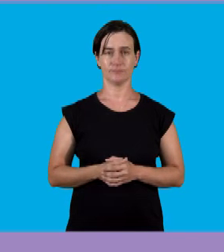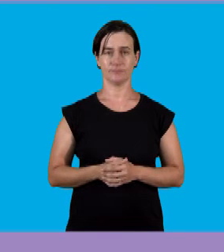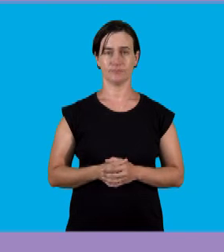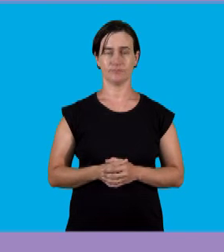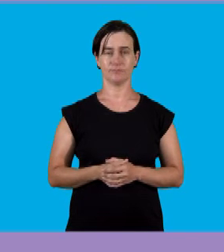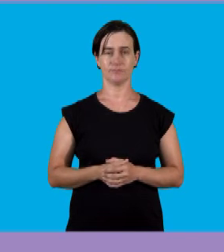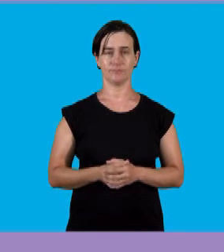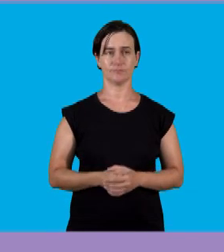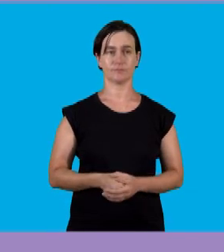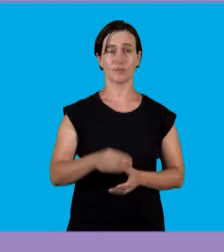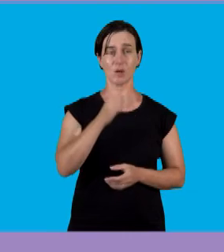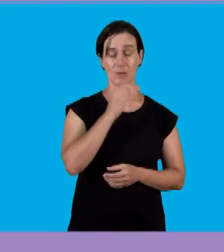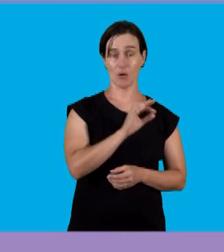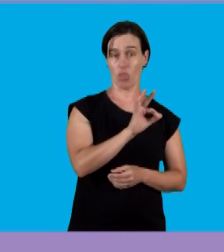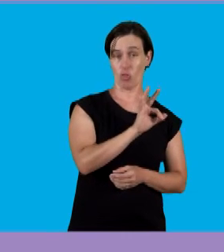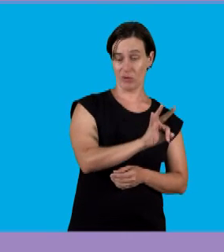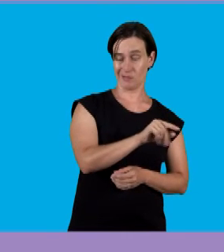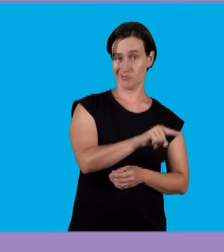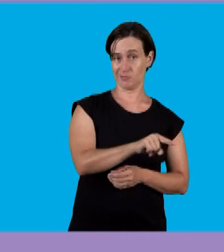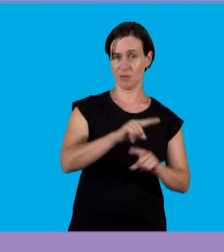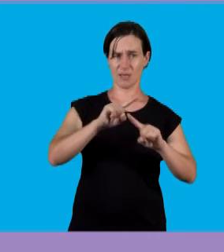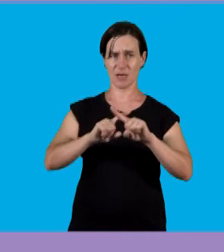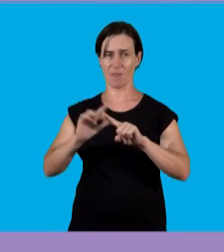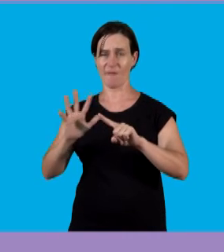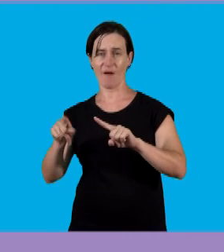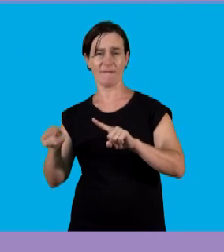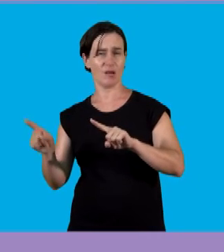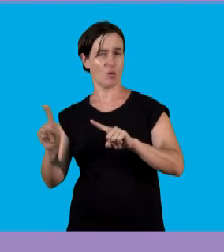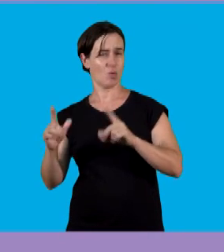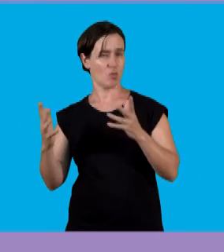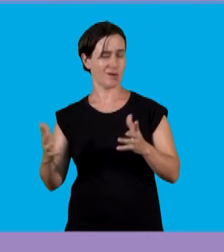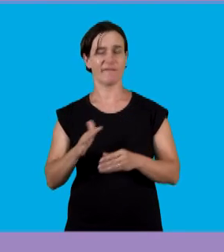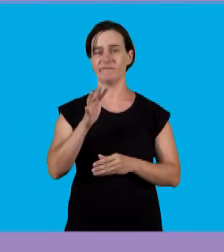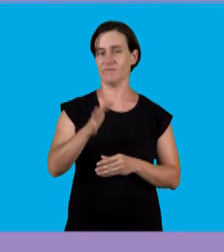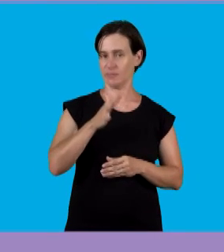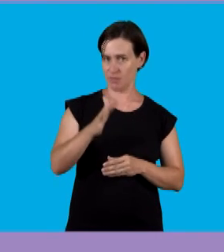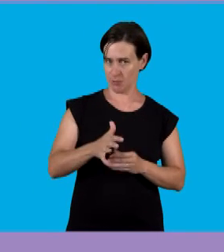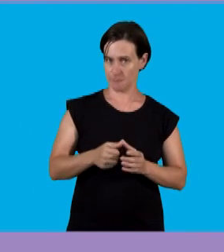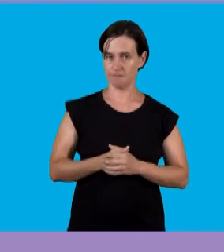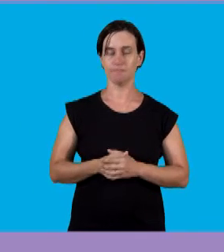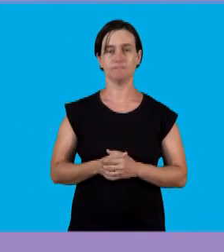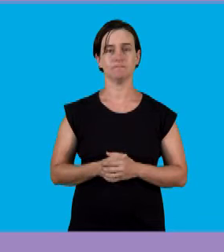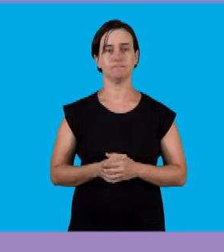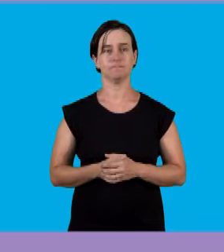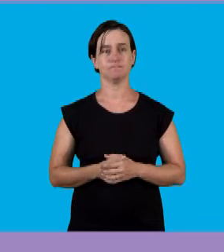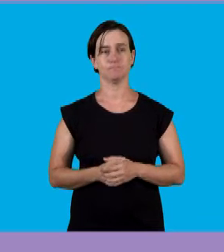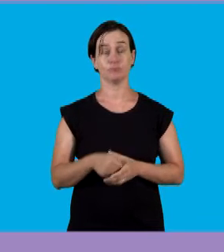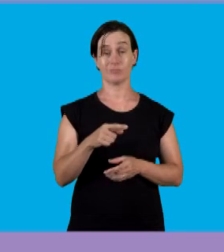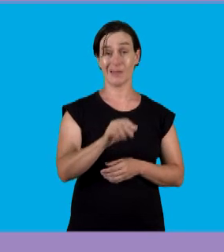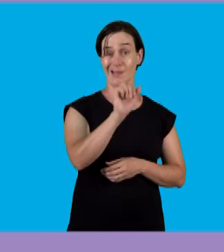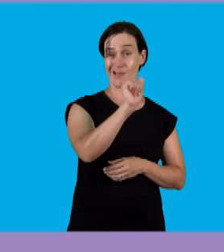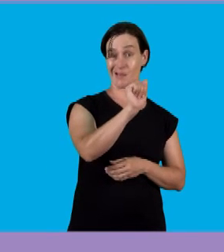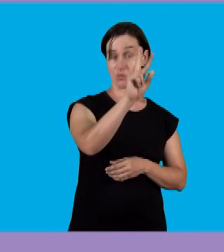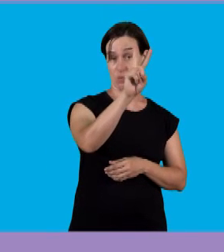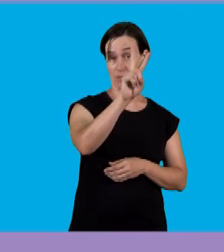5a cubed. So we are going to multiply the 3 and the 5. So 3 multiplied by 5, that will give us a